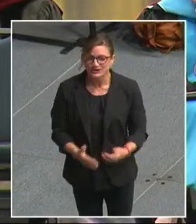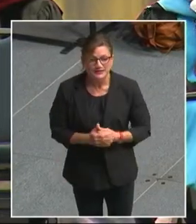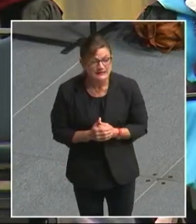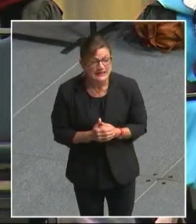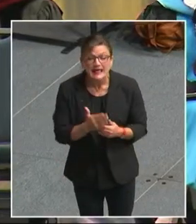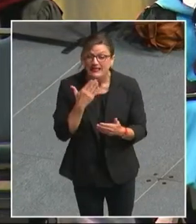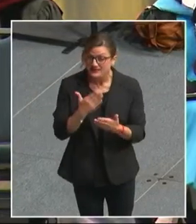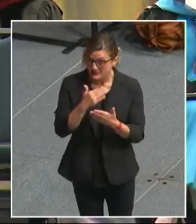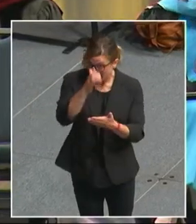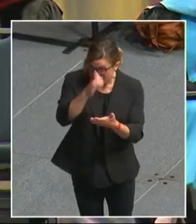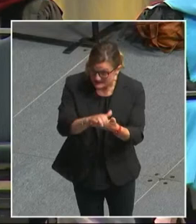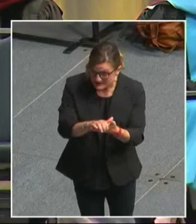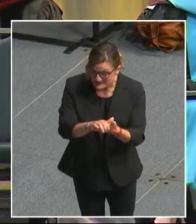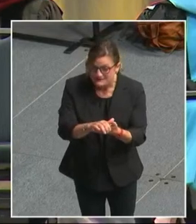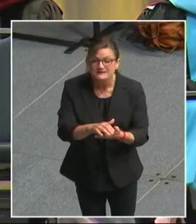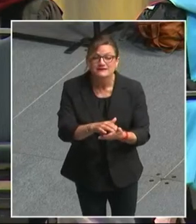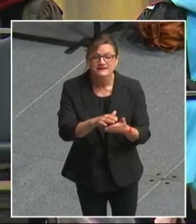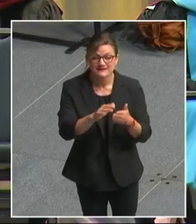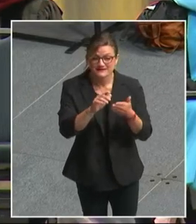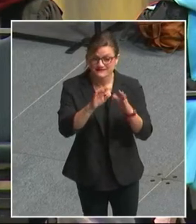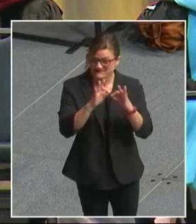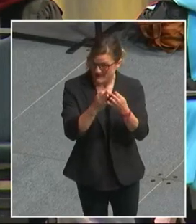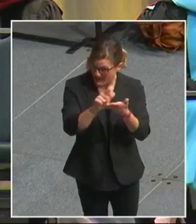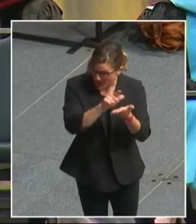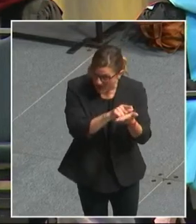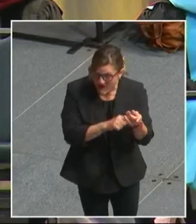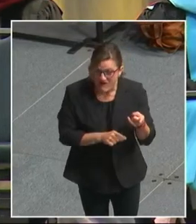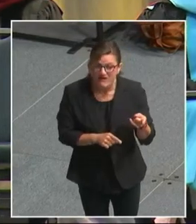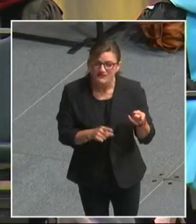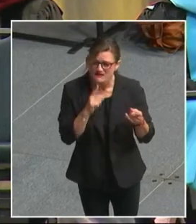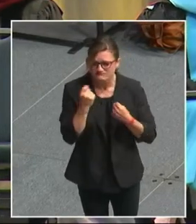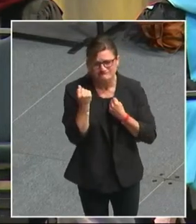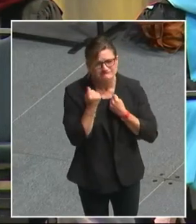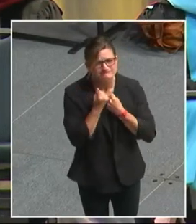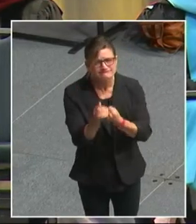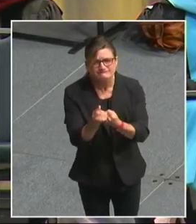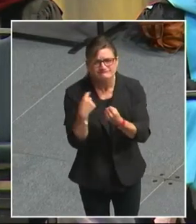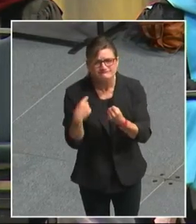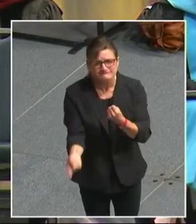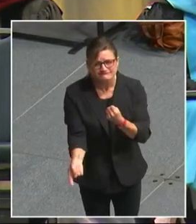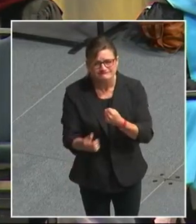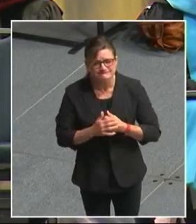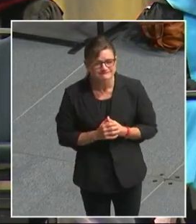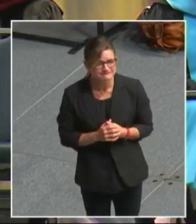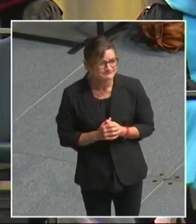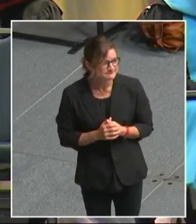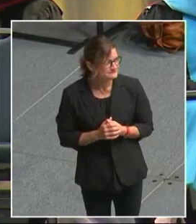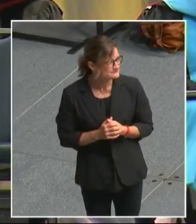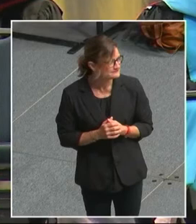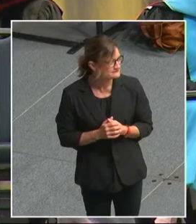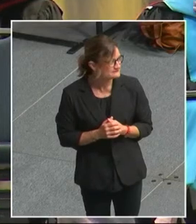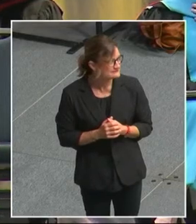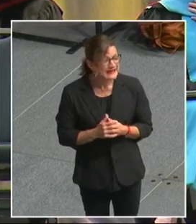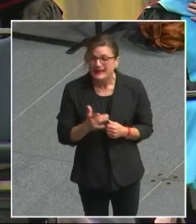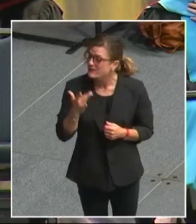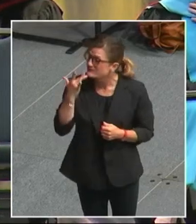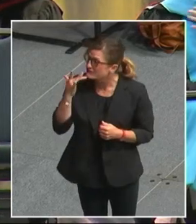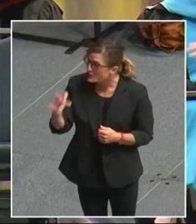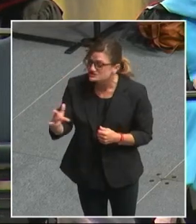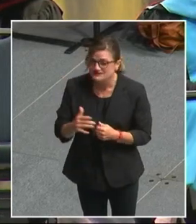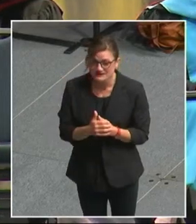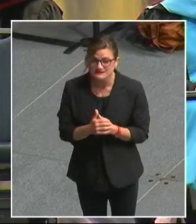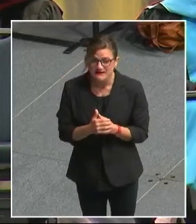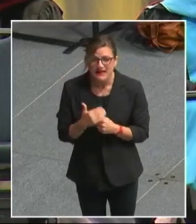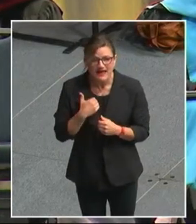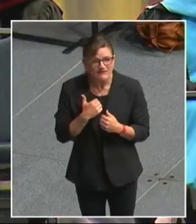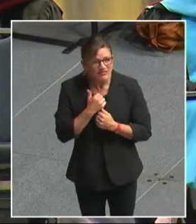and my parents-in-law, who have been some of the biggest support along my journey. I am lucky to have such loving